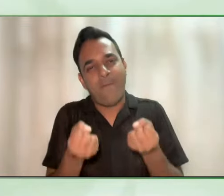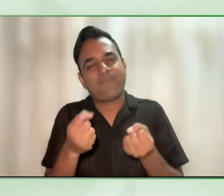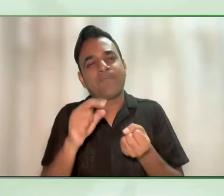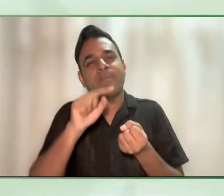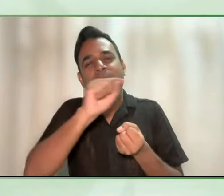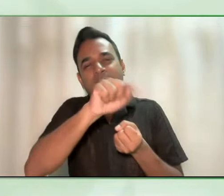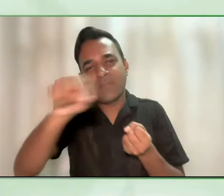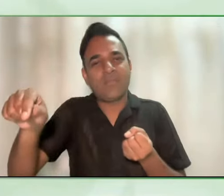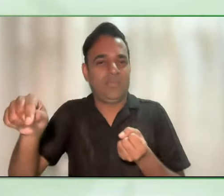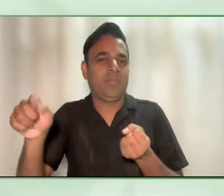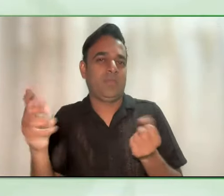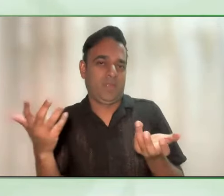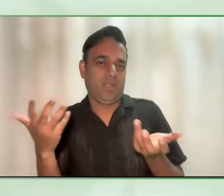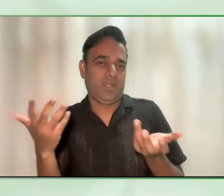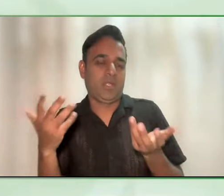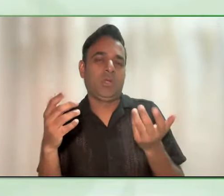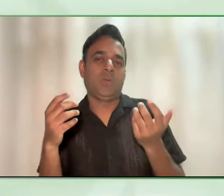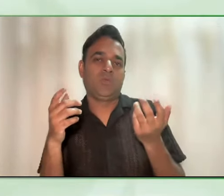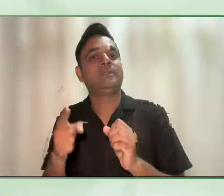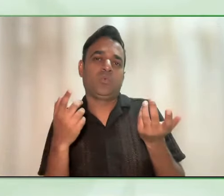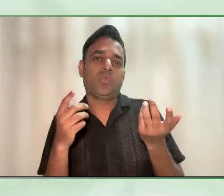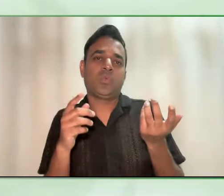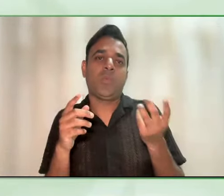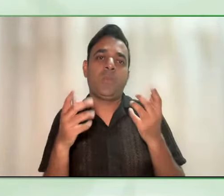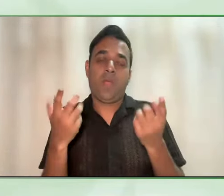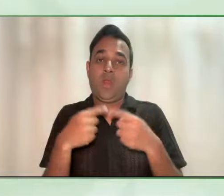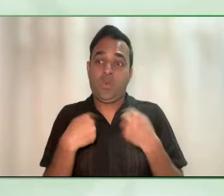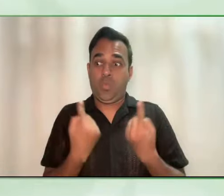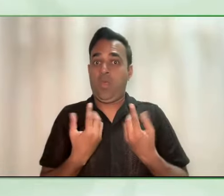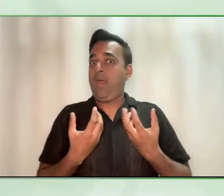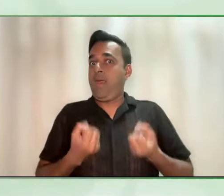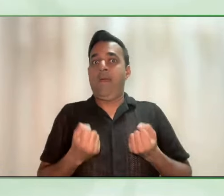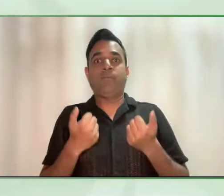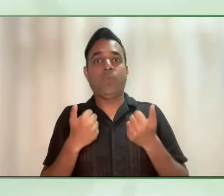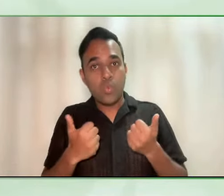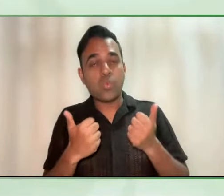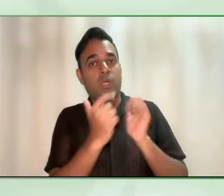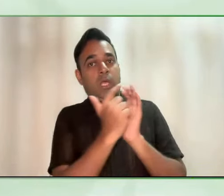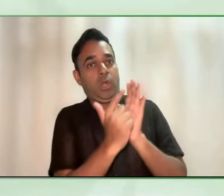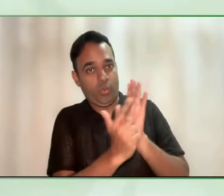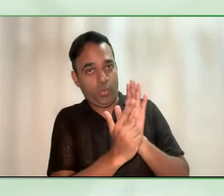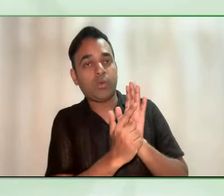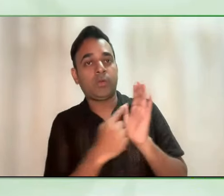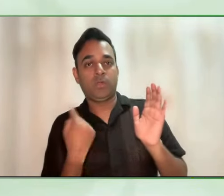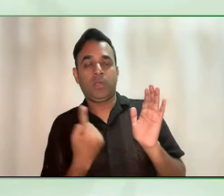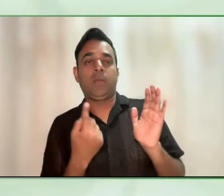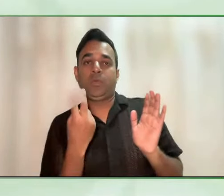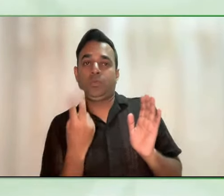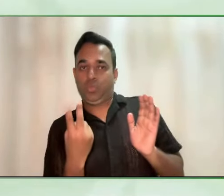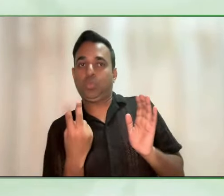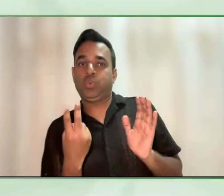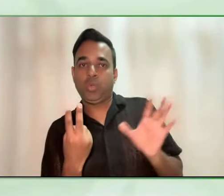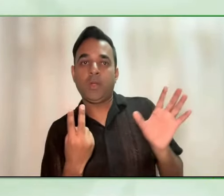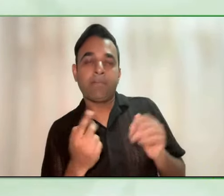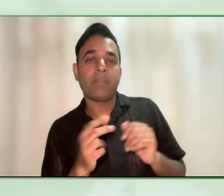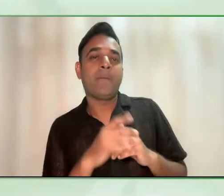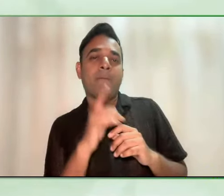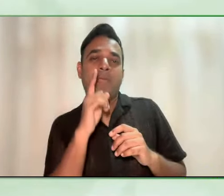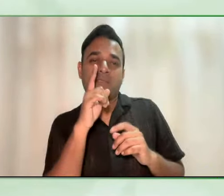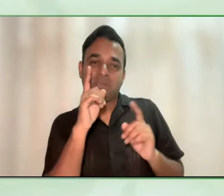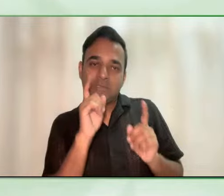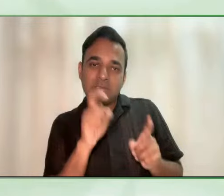in Portalento, we really make sure that we try to show the way and the results of reskilling and upskilling of persons with disabilities